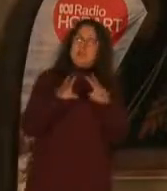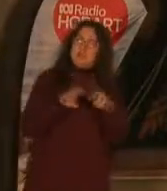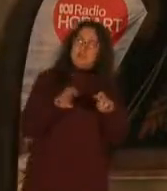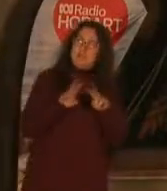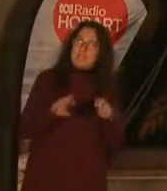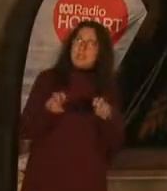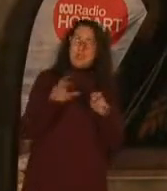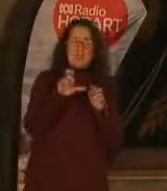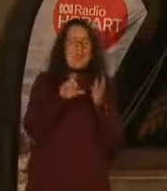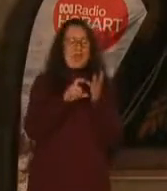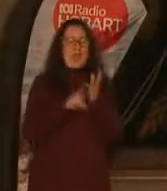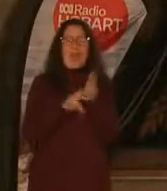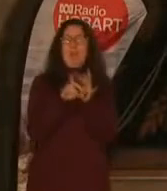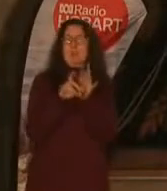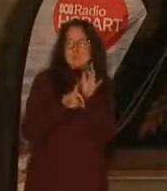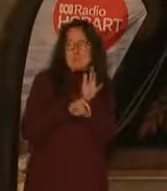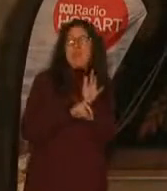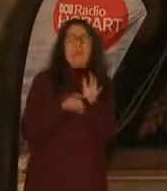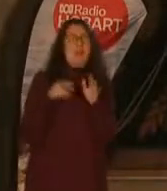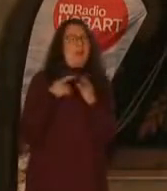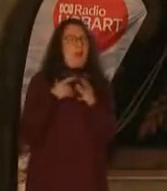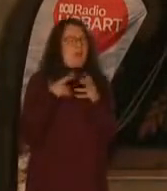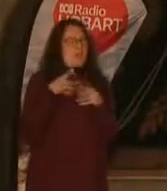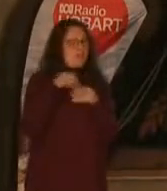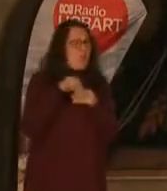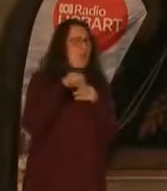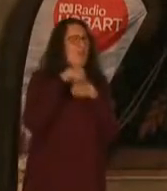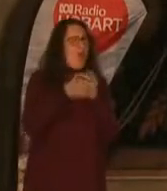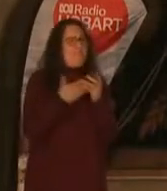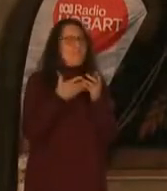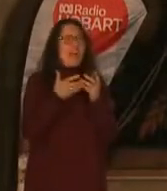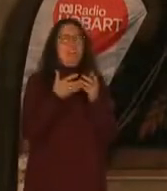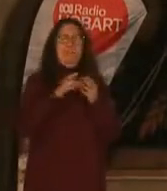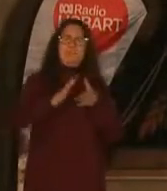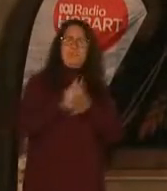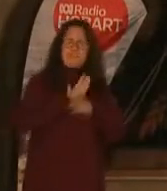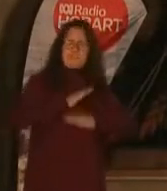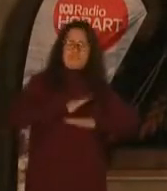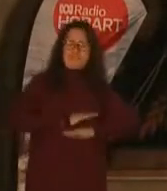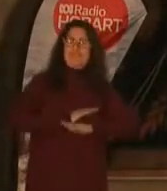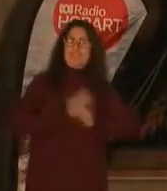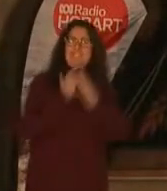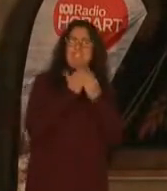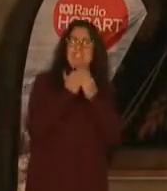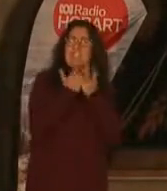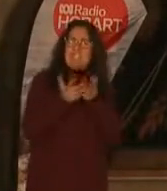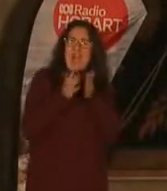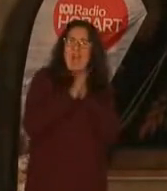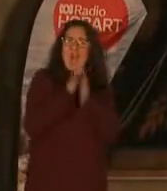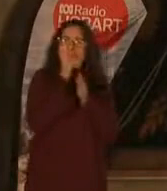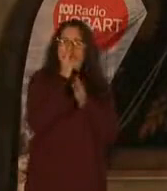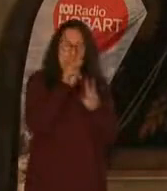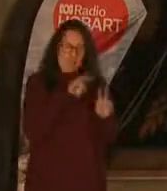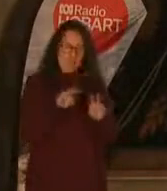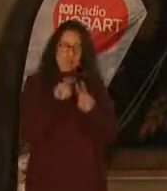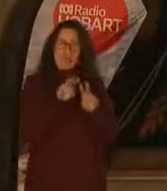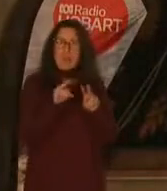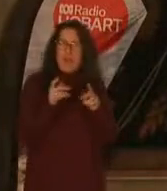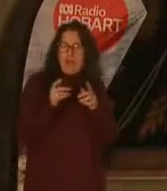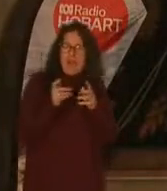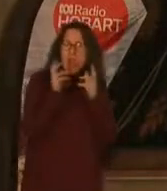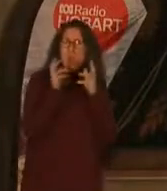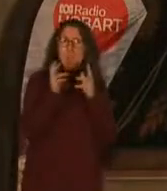really changing the way Indigenous studies is understood within Australia and counted and assessed. And one of the key